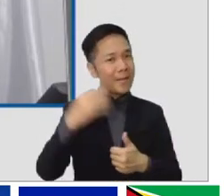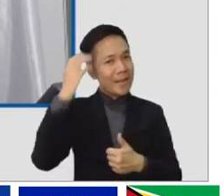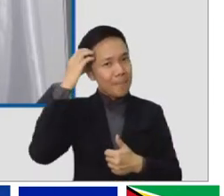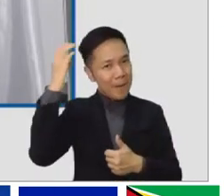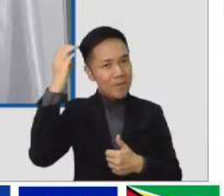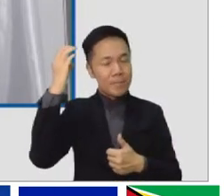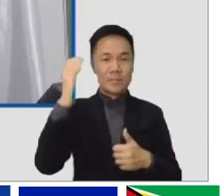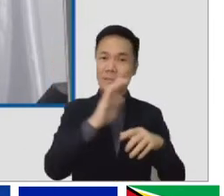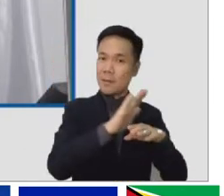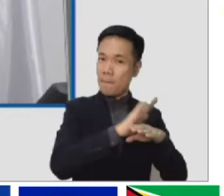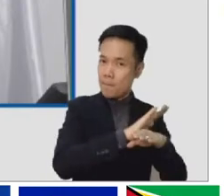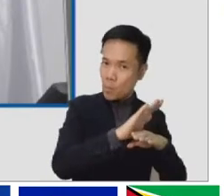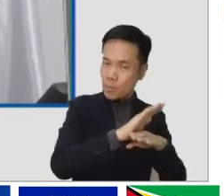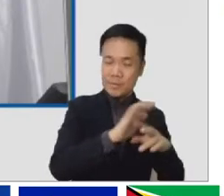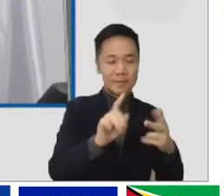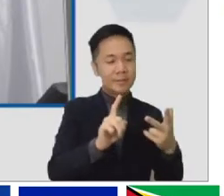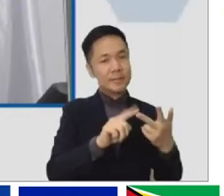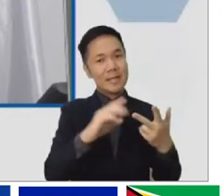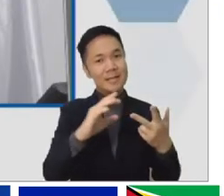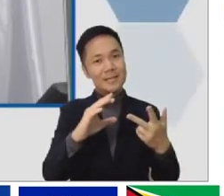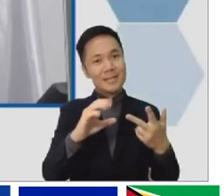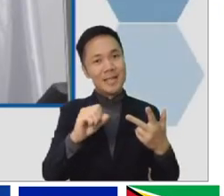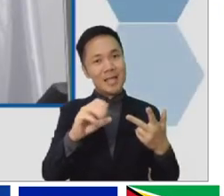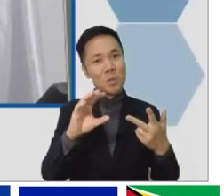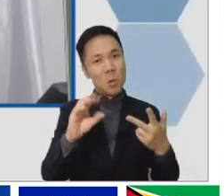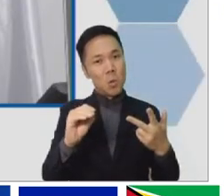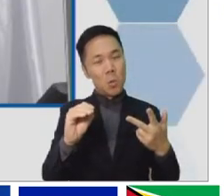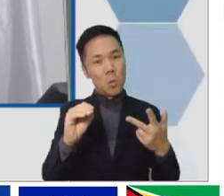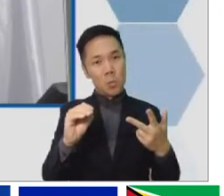society organizations, and the academia,